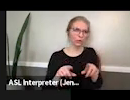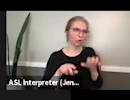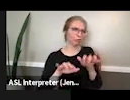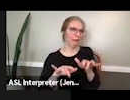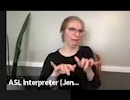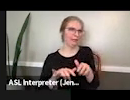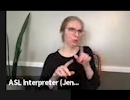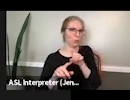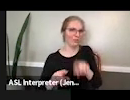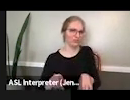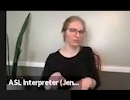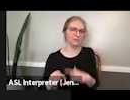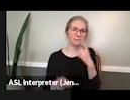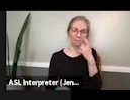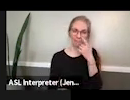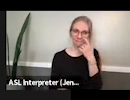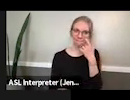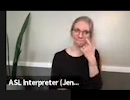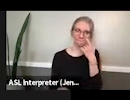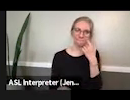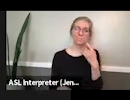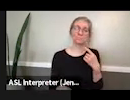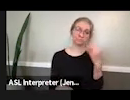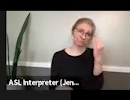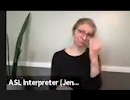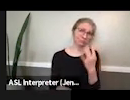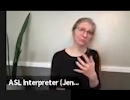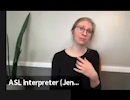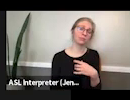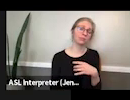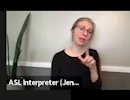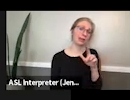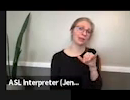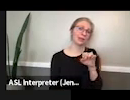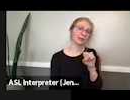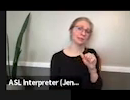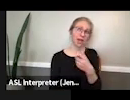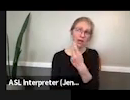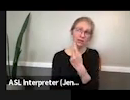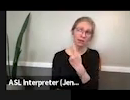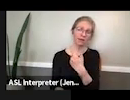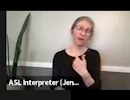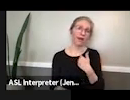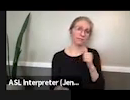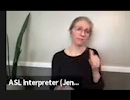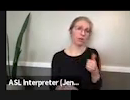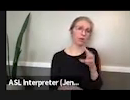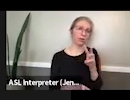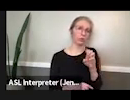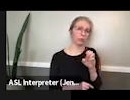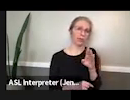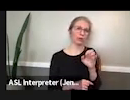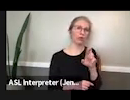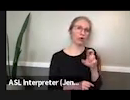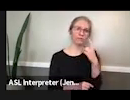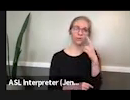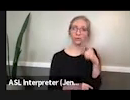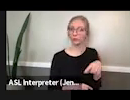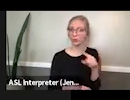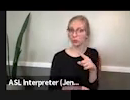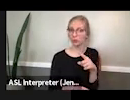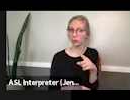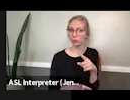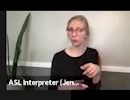some questions, I will tell you that Lisa and I have another webinar for you 2 weeks